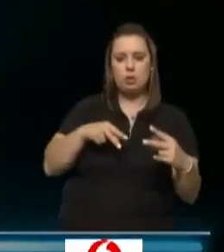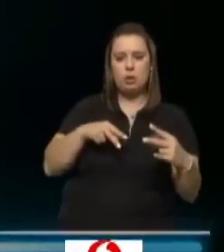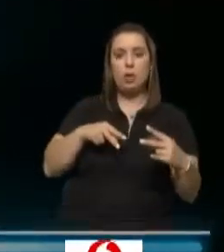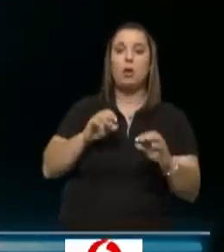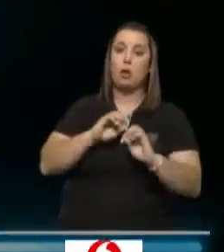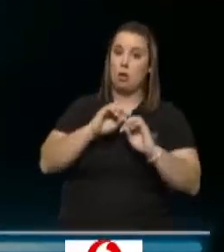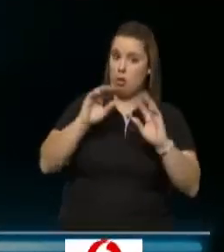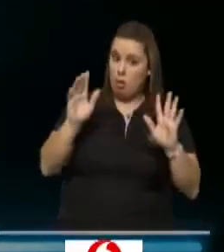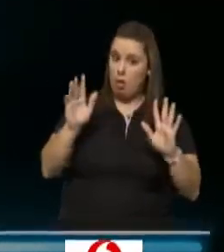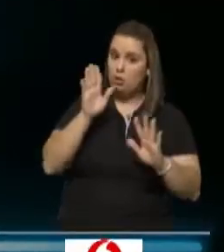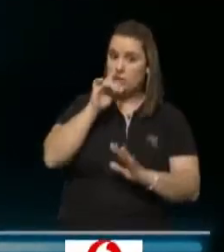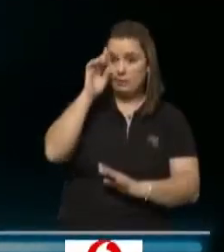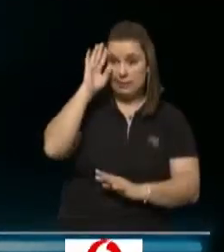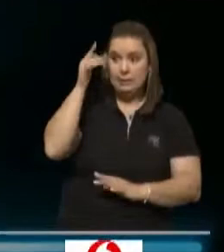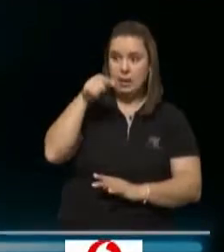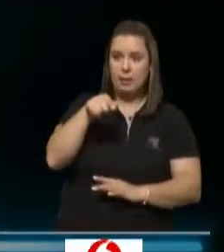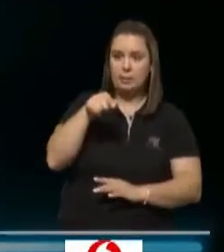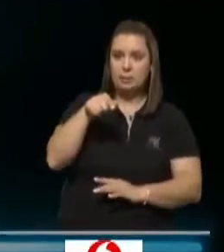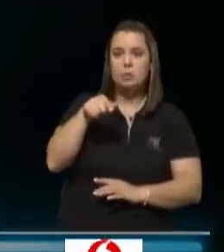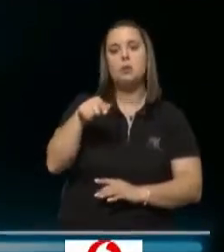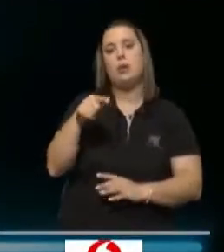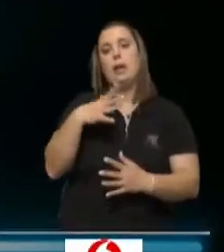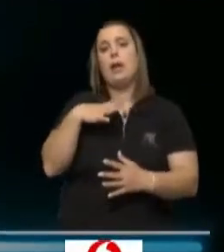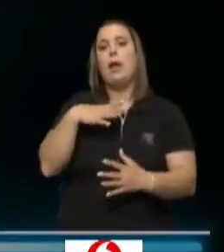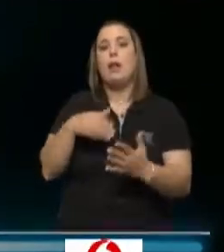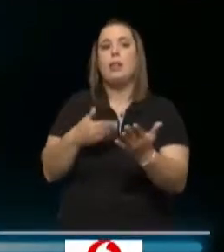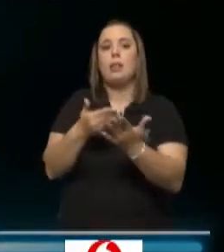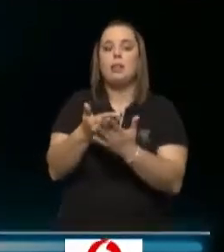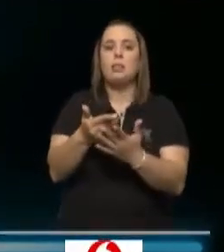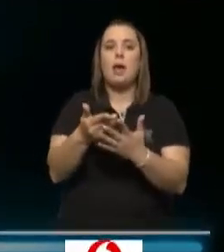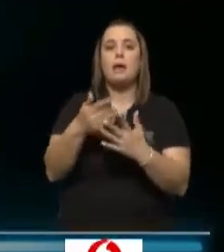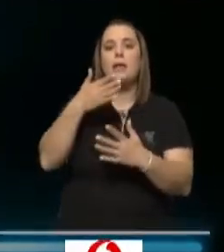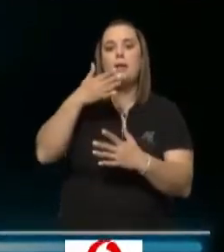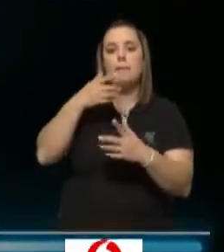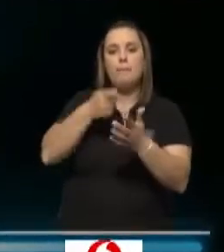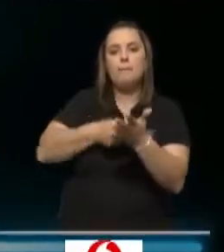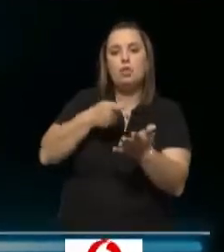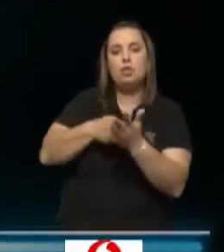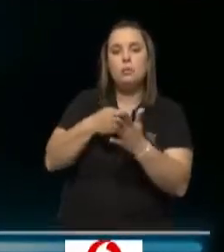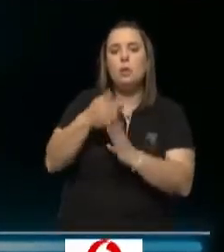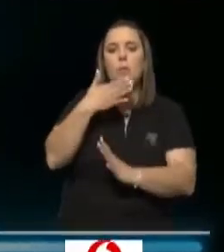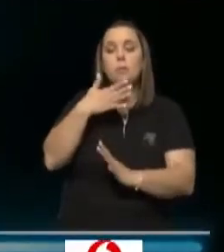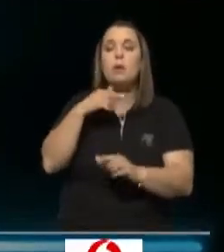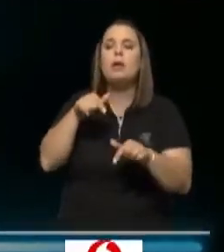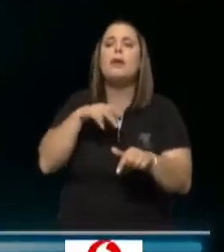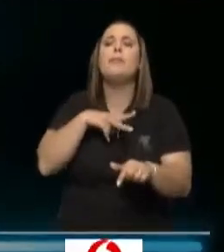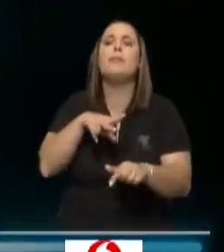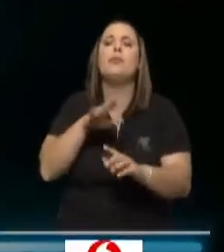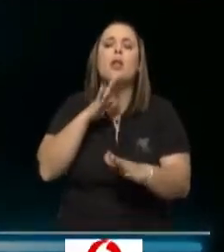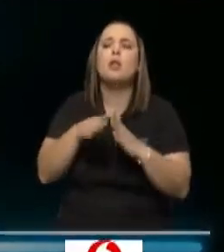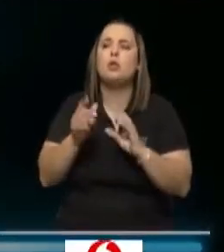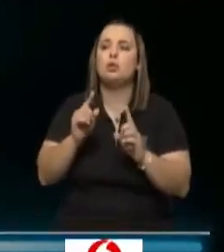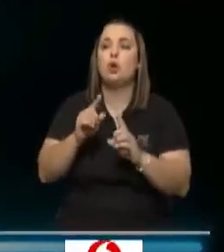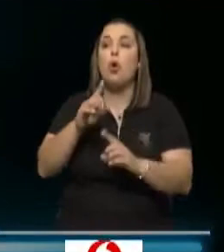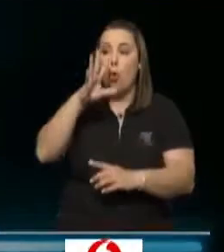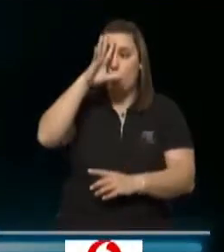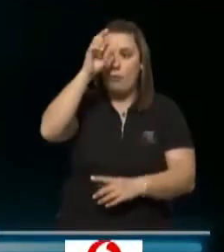strategic perspective, the governments were trying to guarantee sustainable investment in